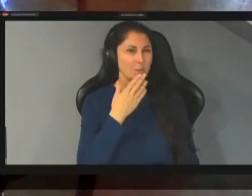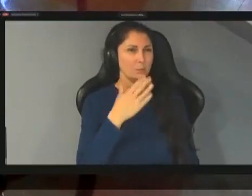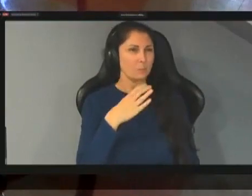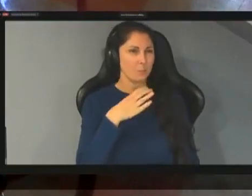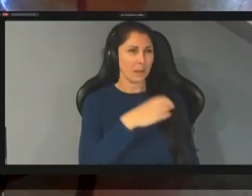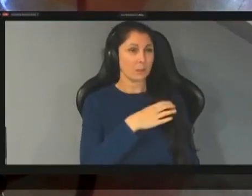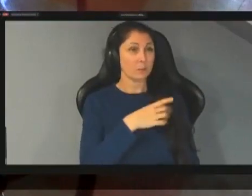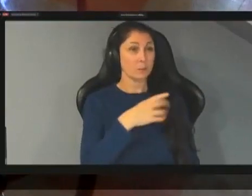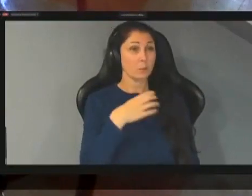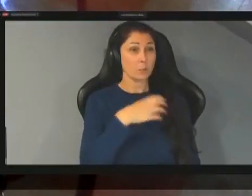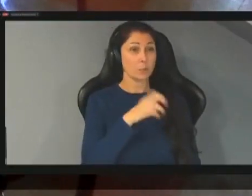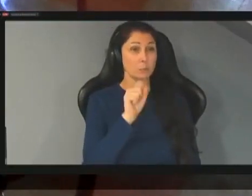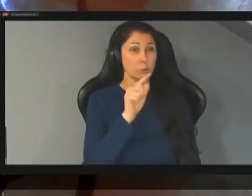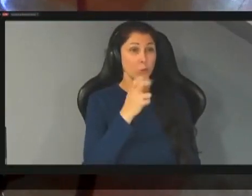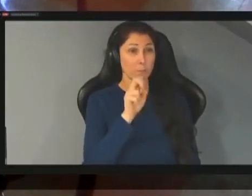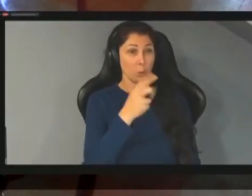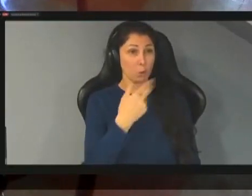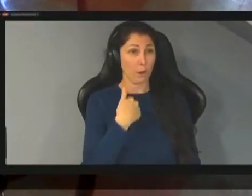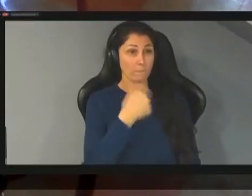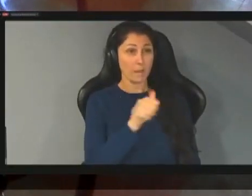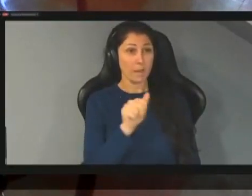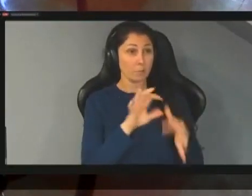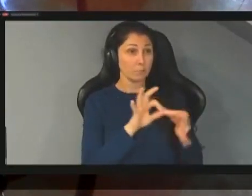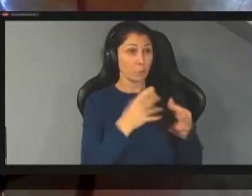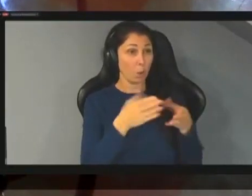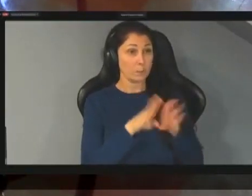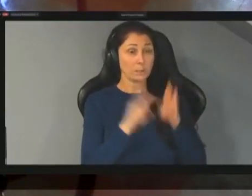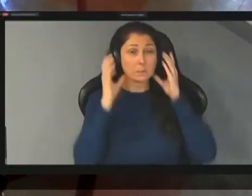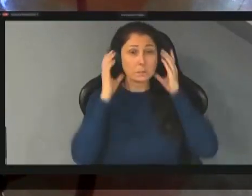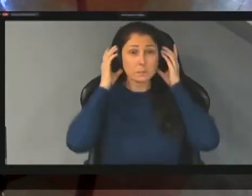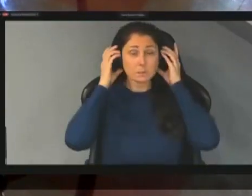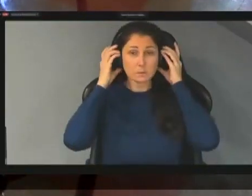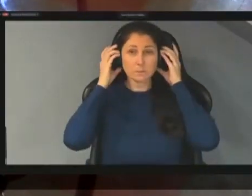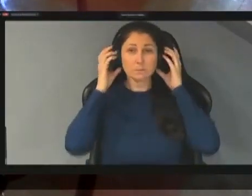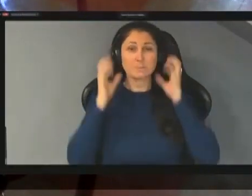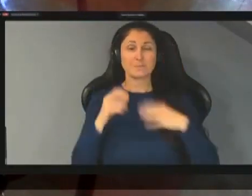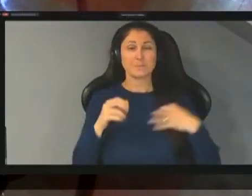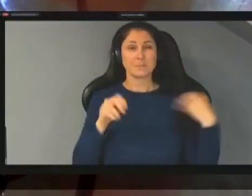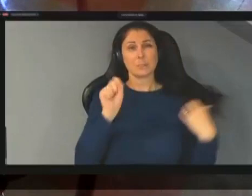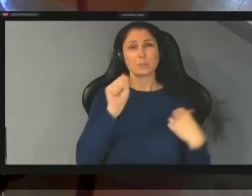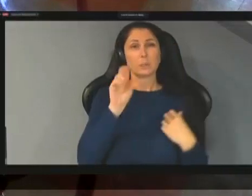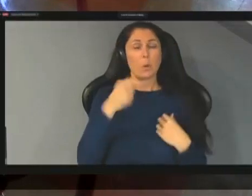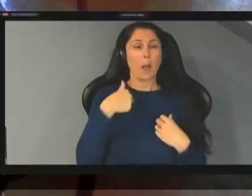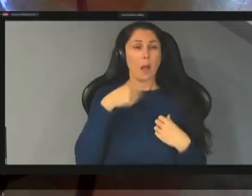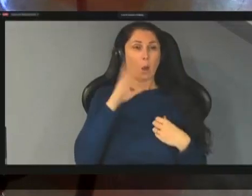any closing remarks? Councilman? No? And so I'll just say that,